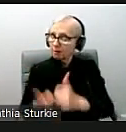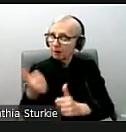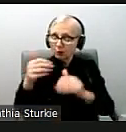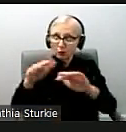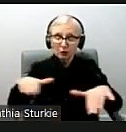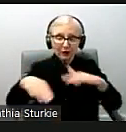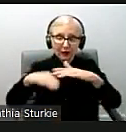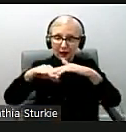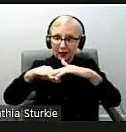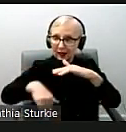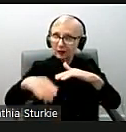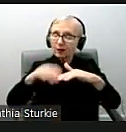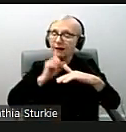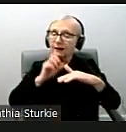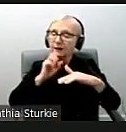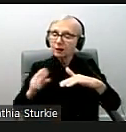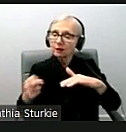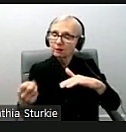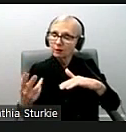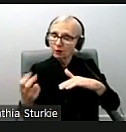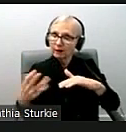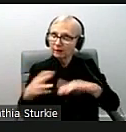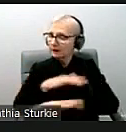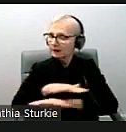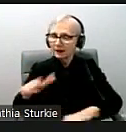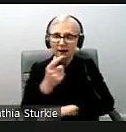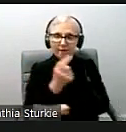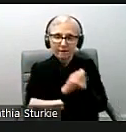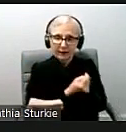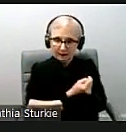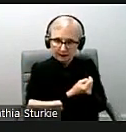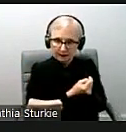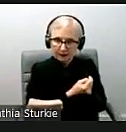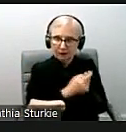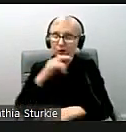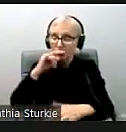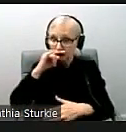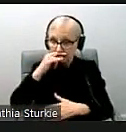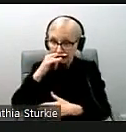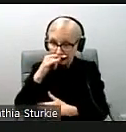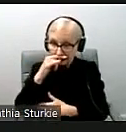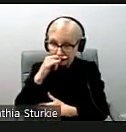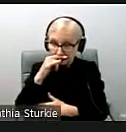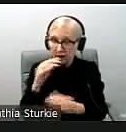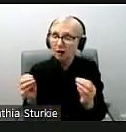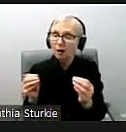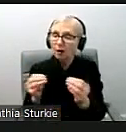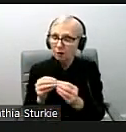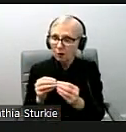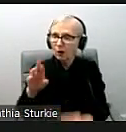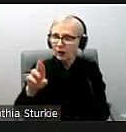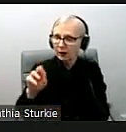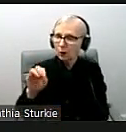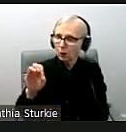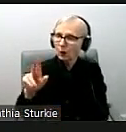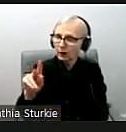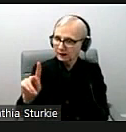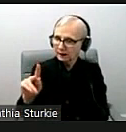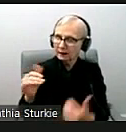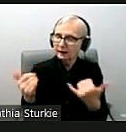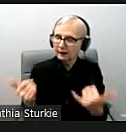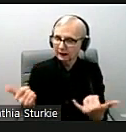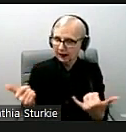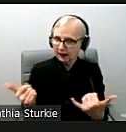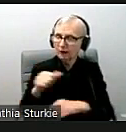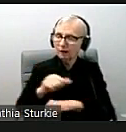under the age of 12 years old is unvaccinated at this point. And those kids are really more at risk now due to